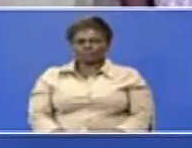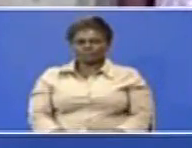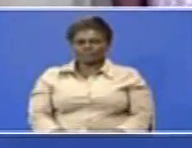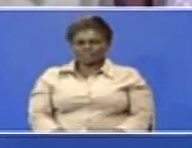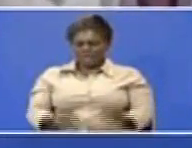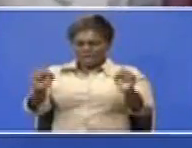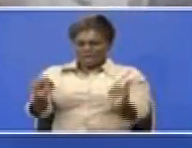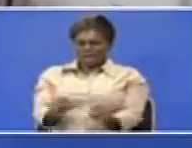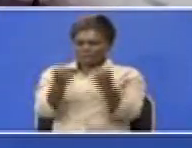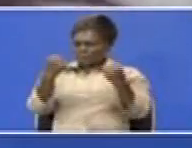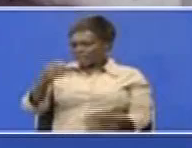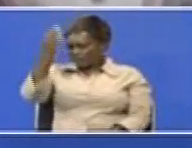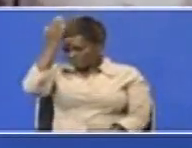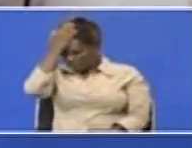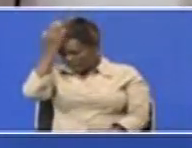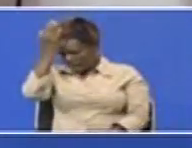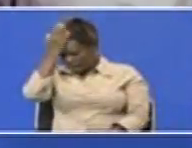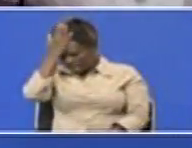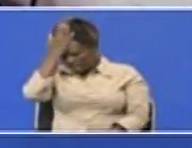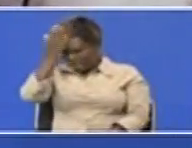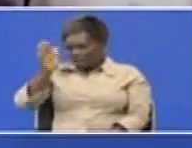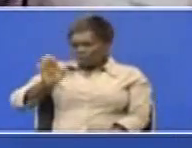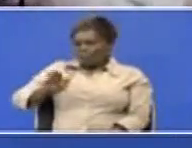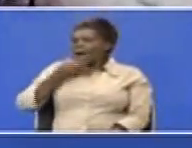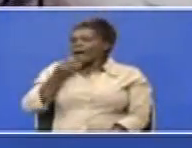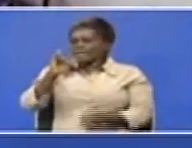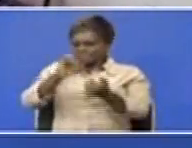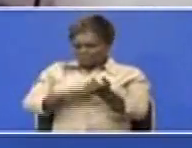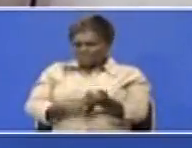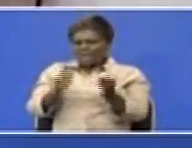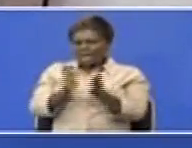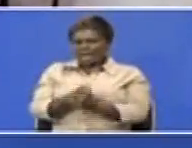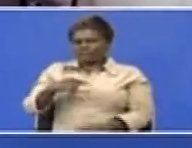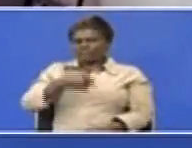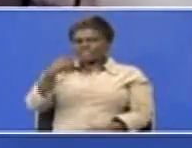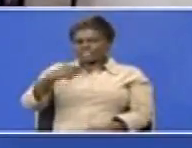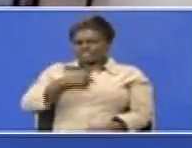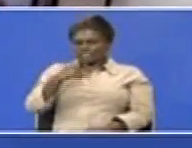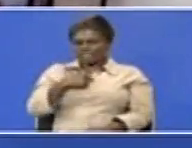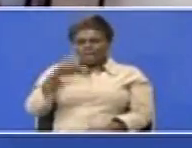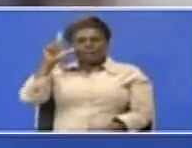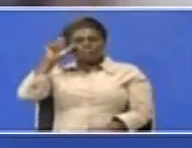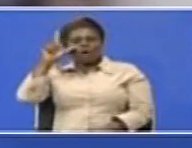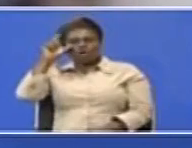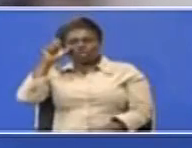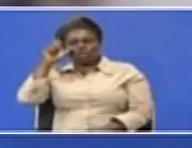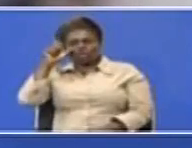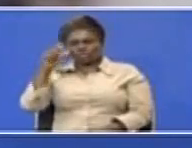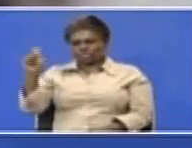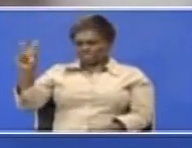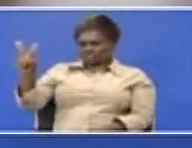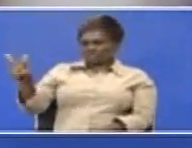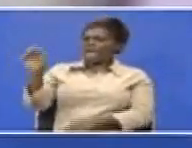It all happened on Monday when Kawira came home to find her husband and a stranger taking photos of their electronics. When